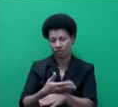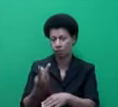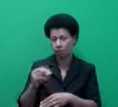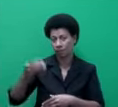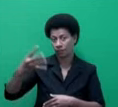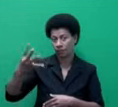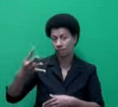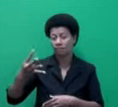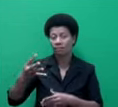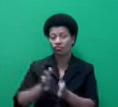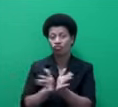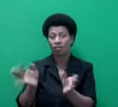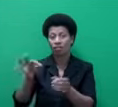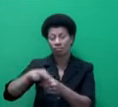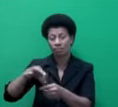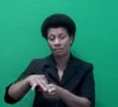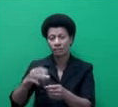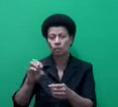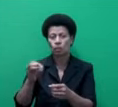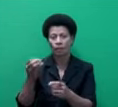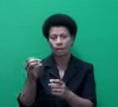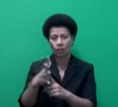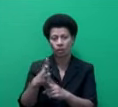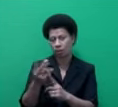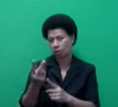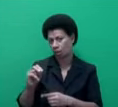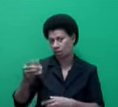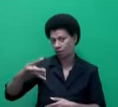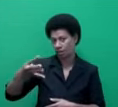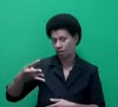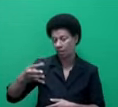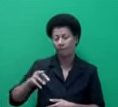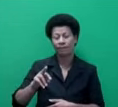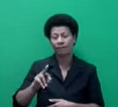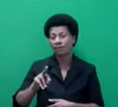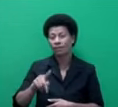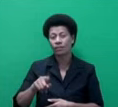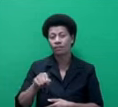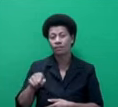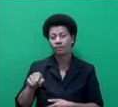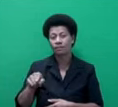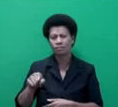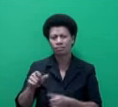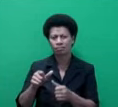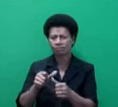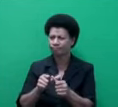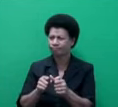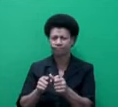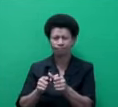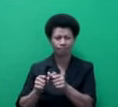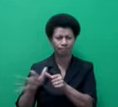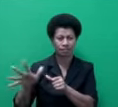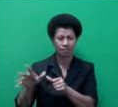general election, and this is so important, sir, the 2014 general election was deemed a credible election by